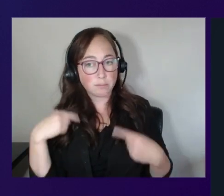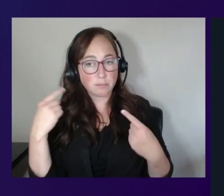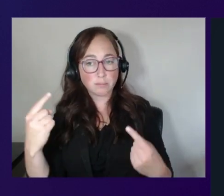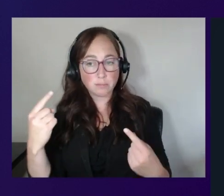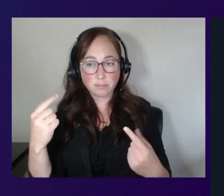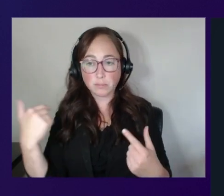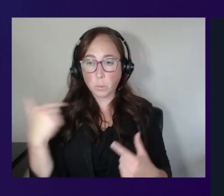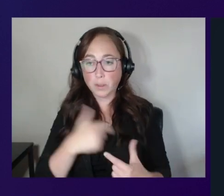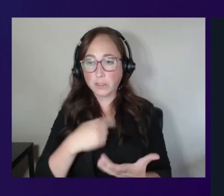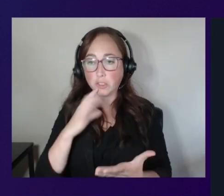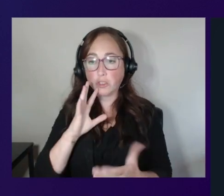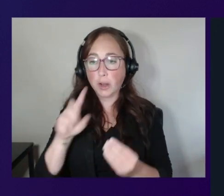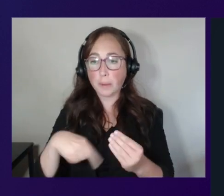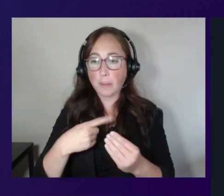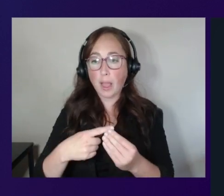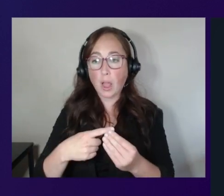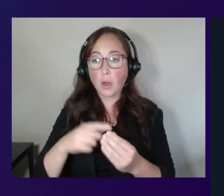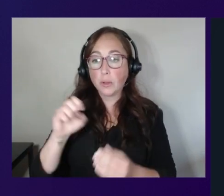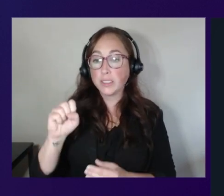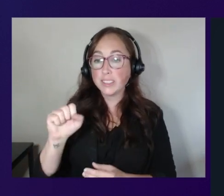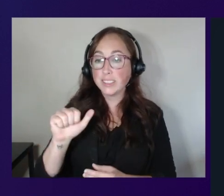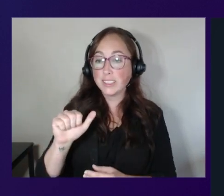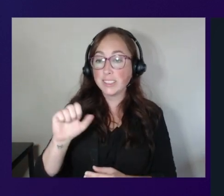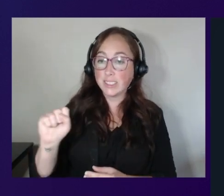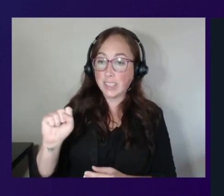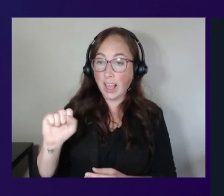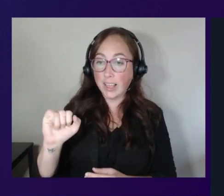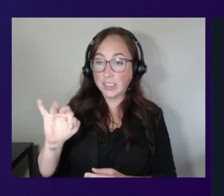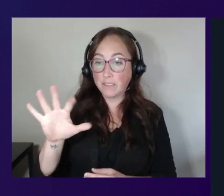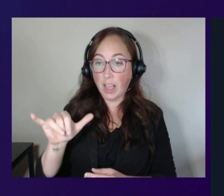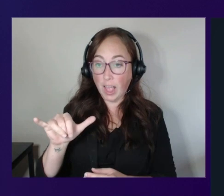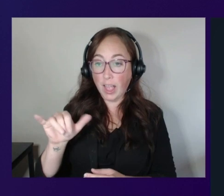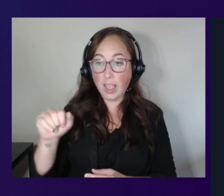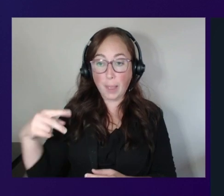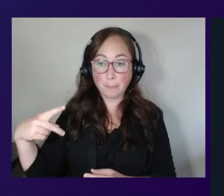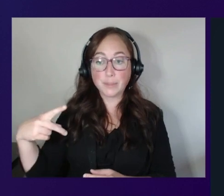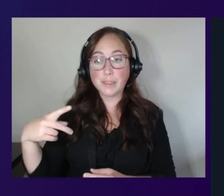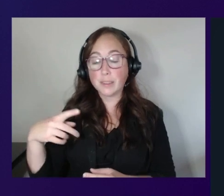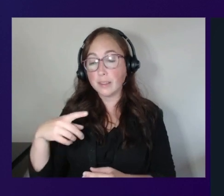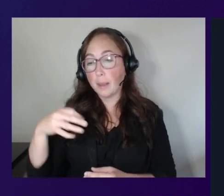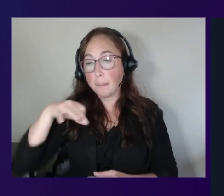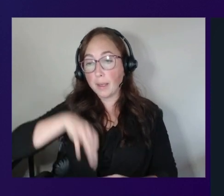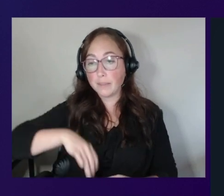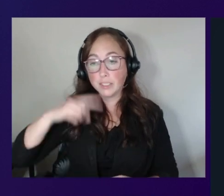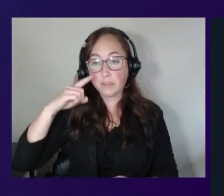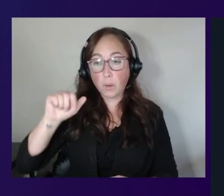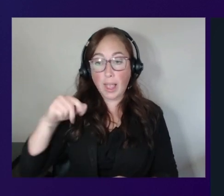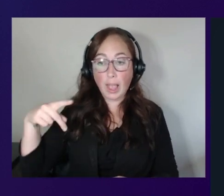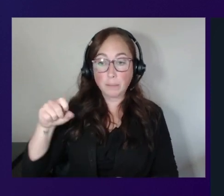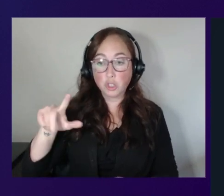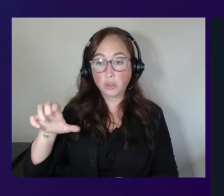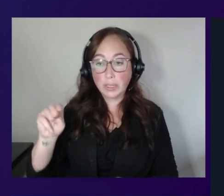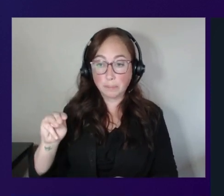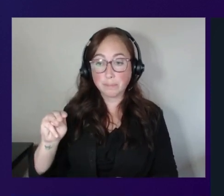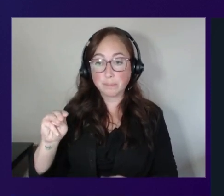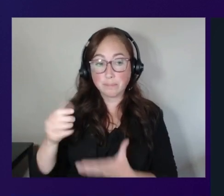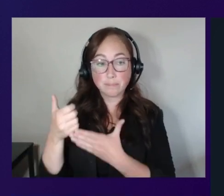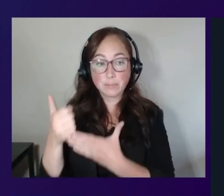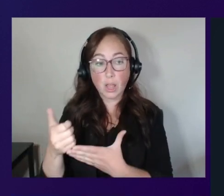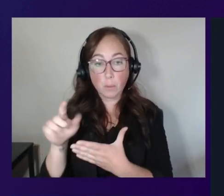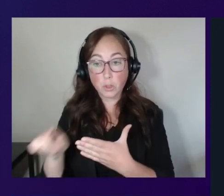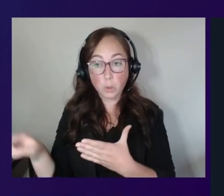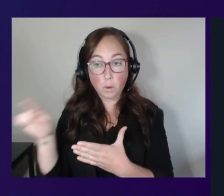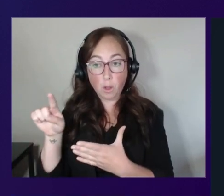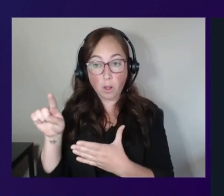about SaaSifying applications and the benefits to having AppStream help you present